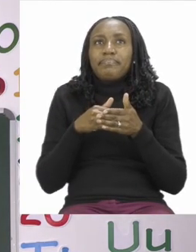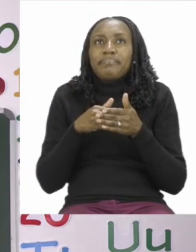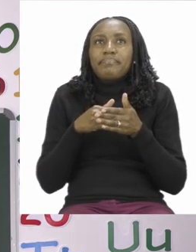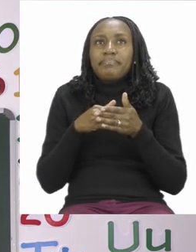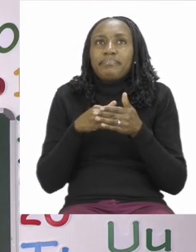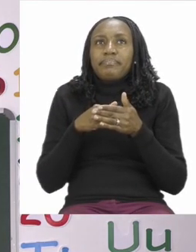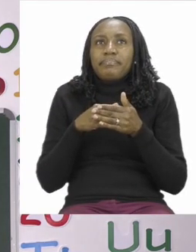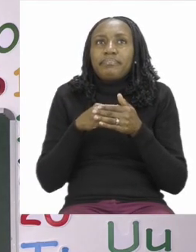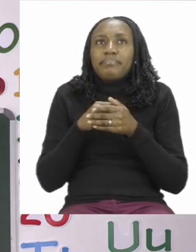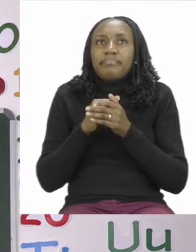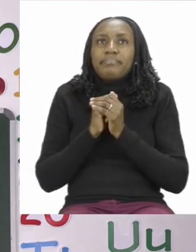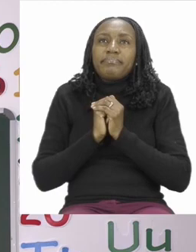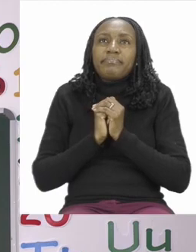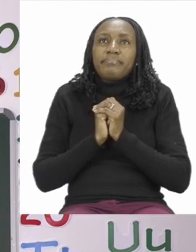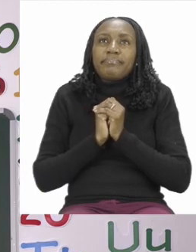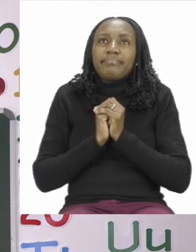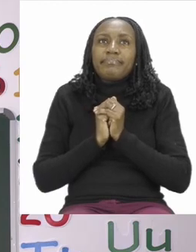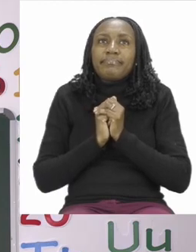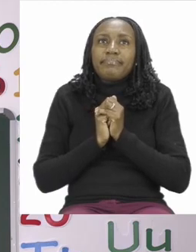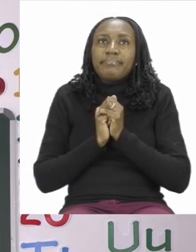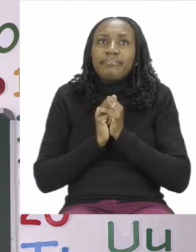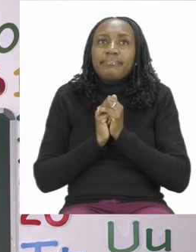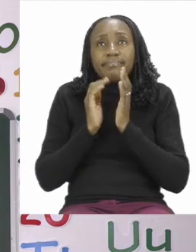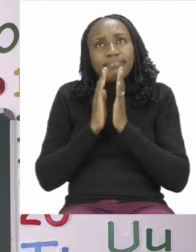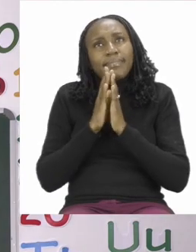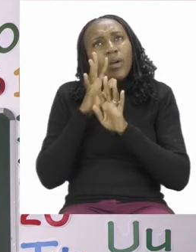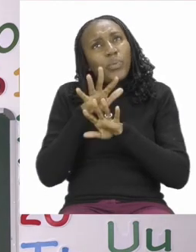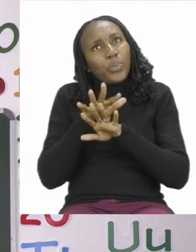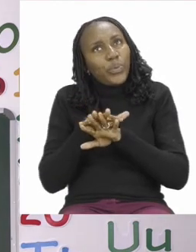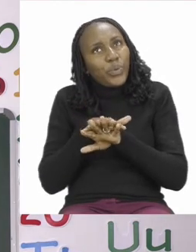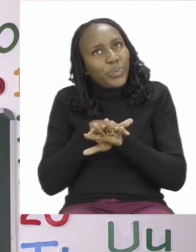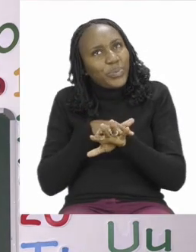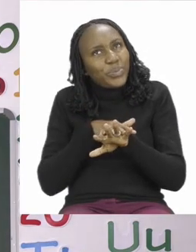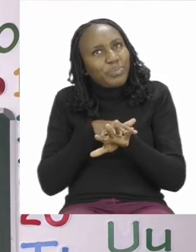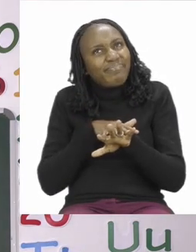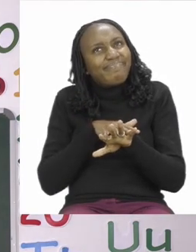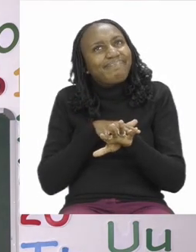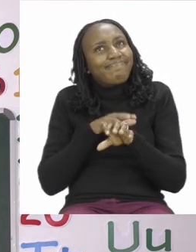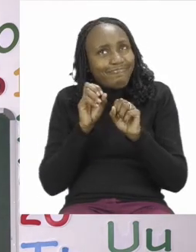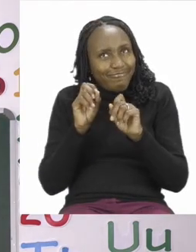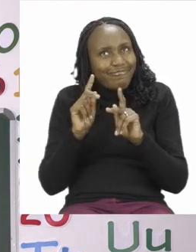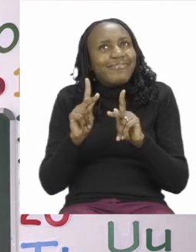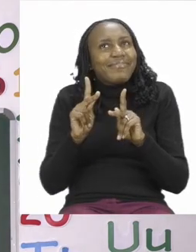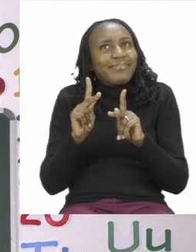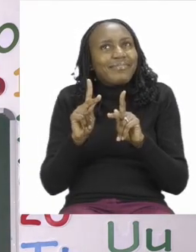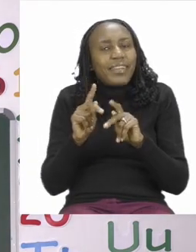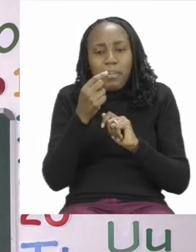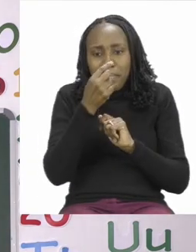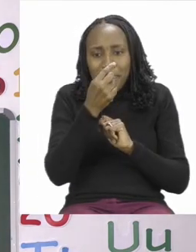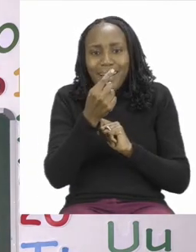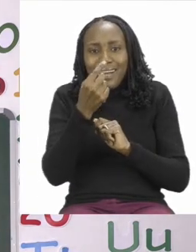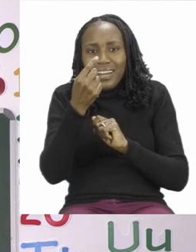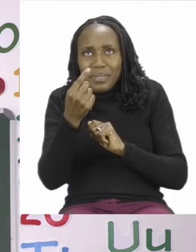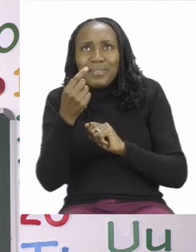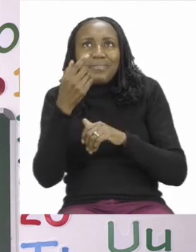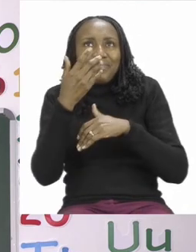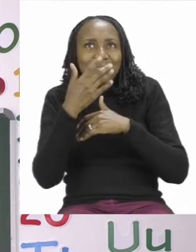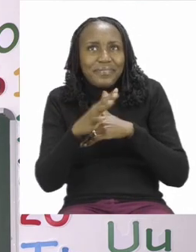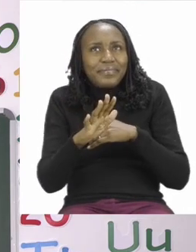B. So take your time with that one for each and every one of them. And don't forget